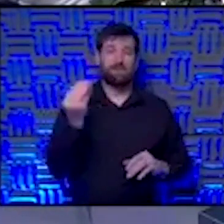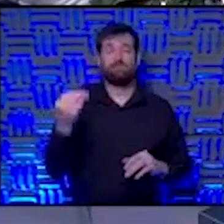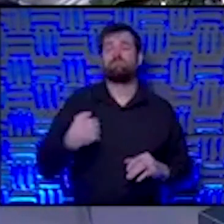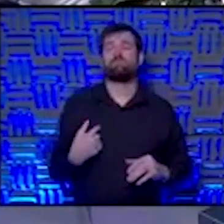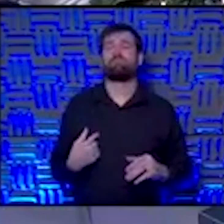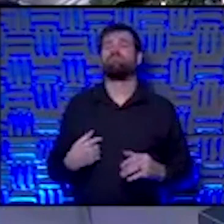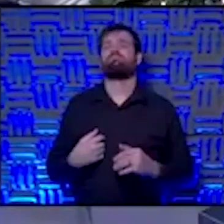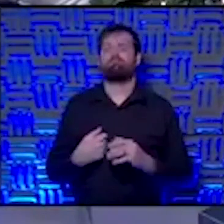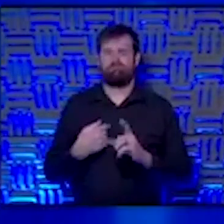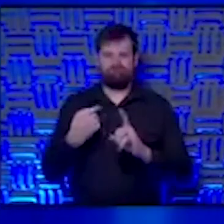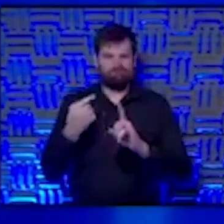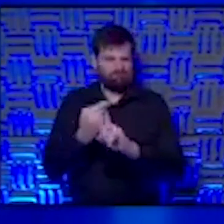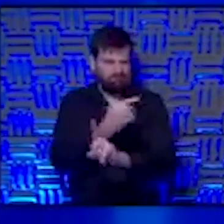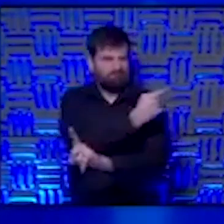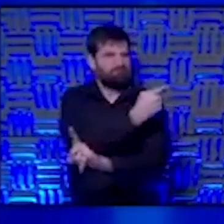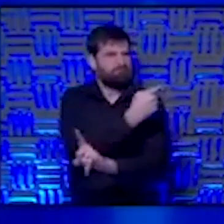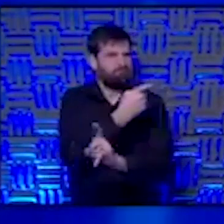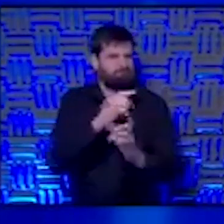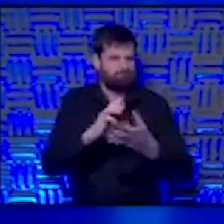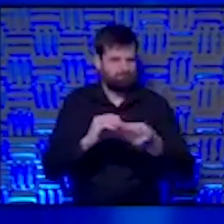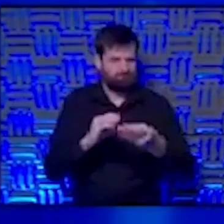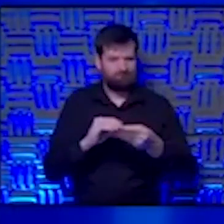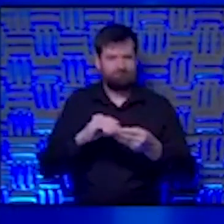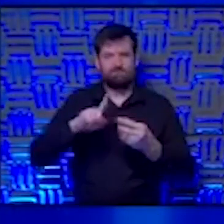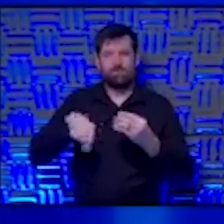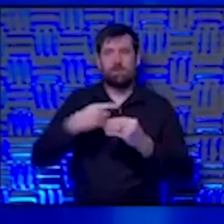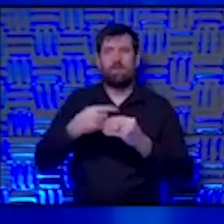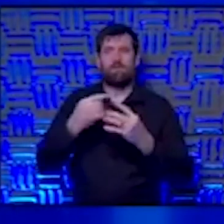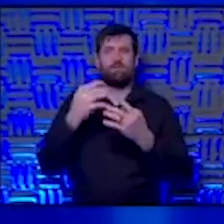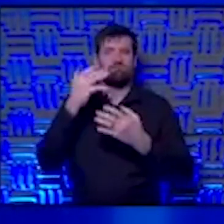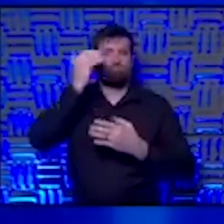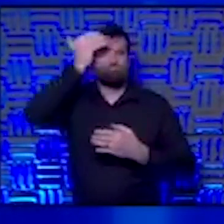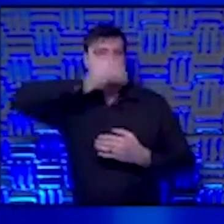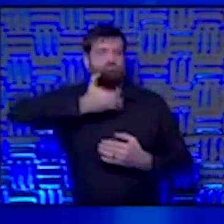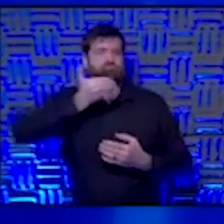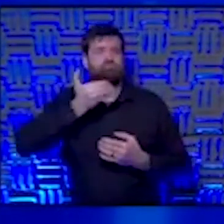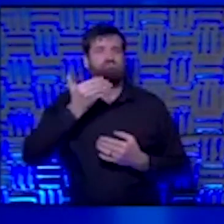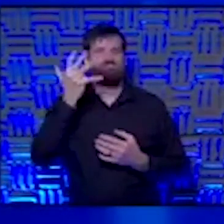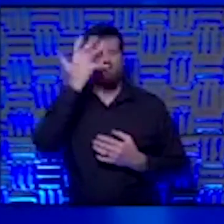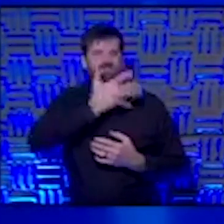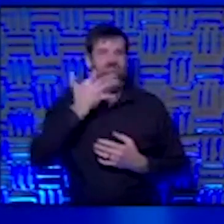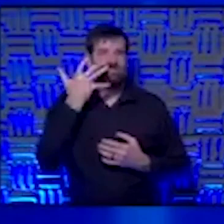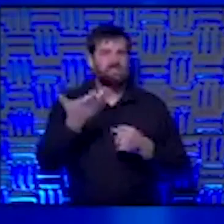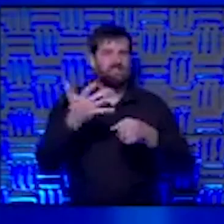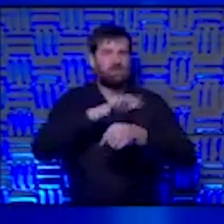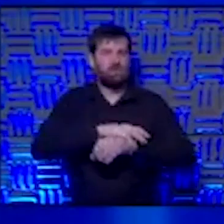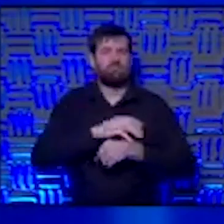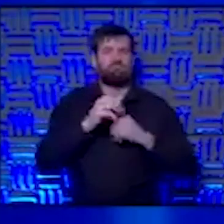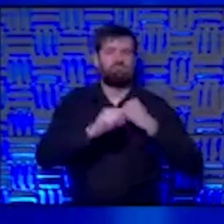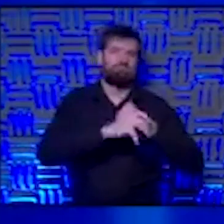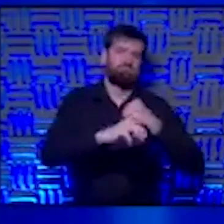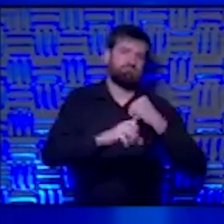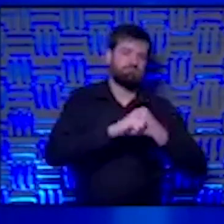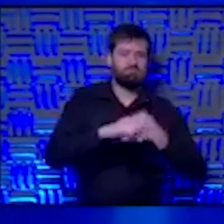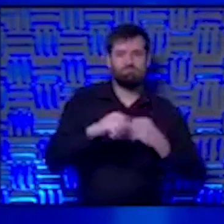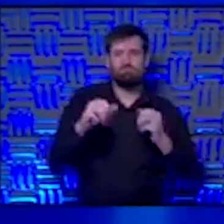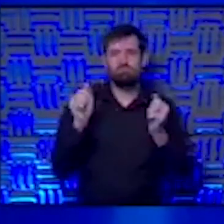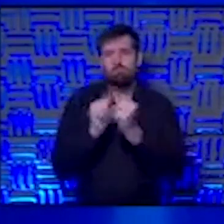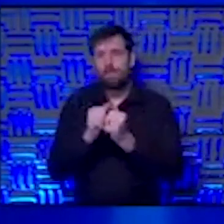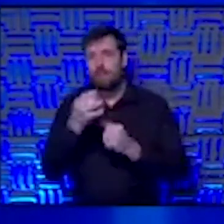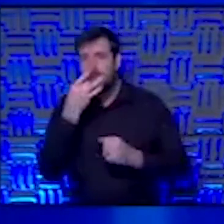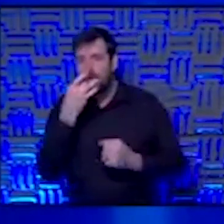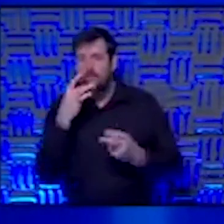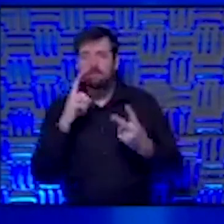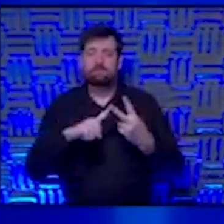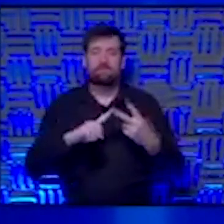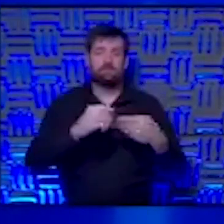a little bit off topic this morning about face coverings. I've seen different advertisements for face coverings with lights, with